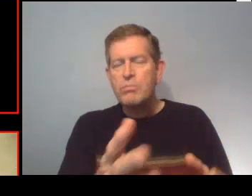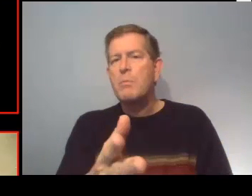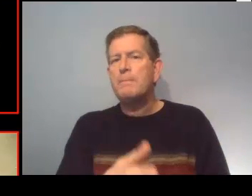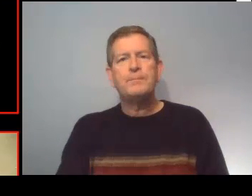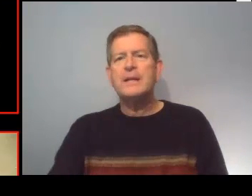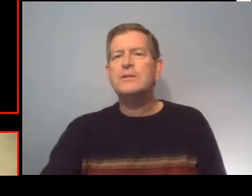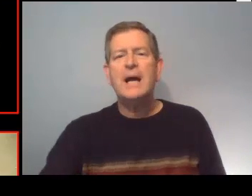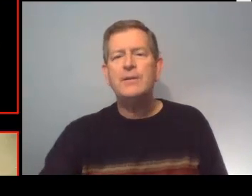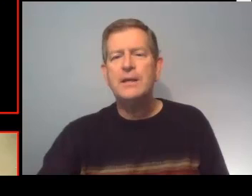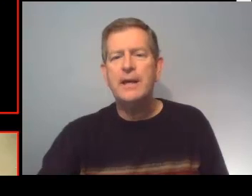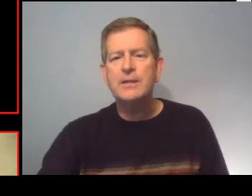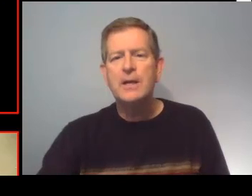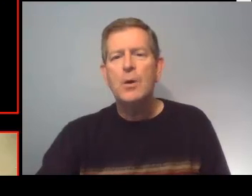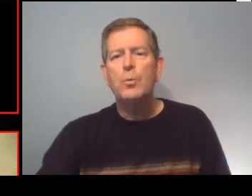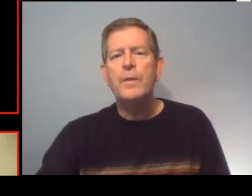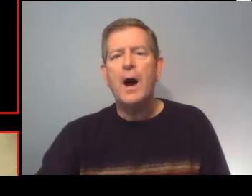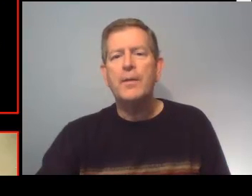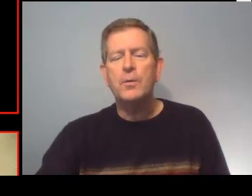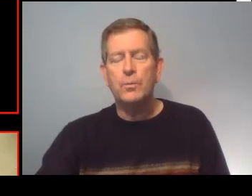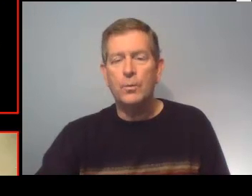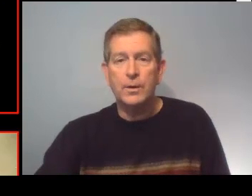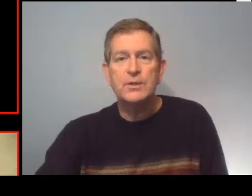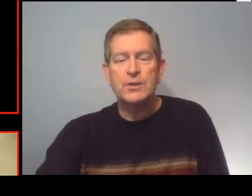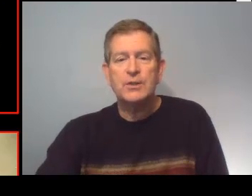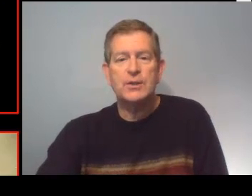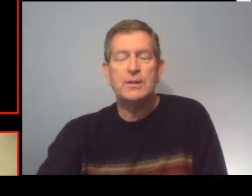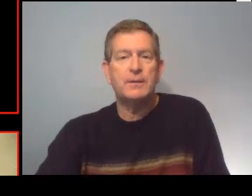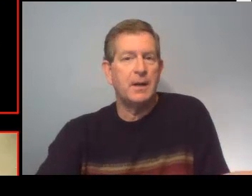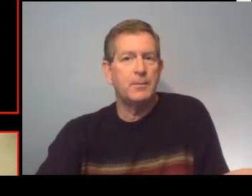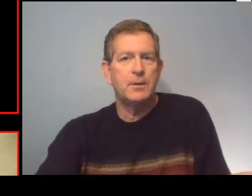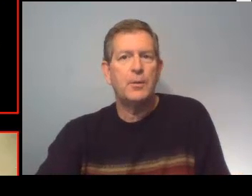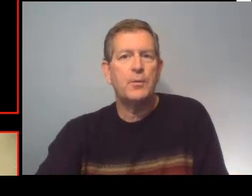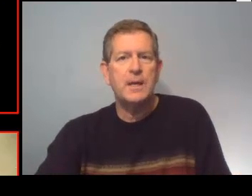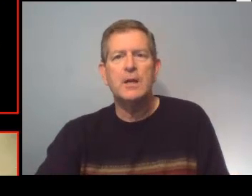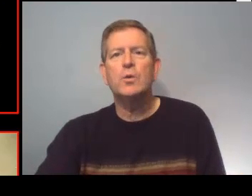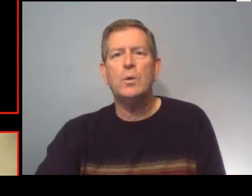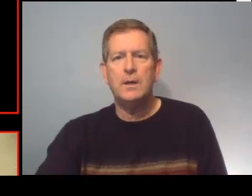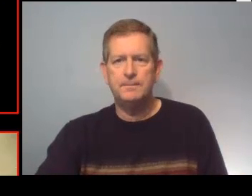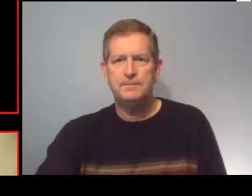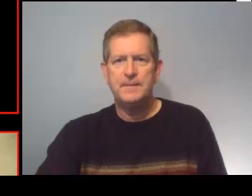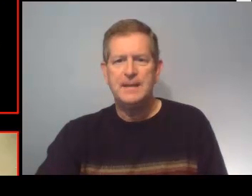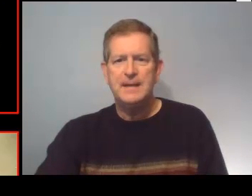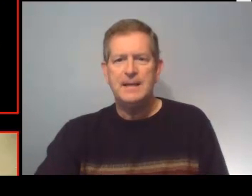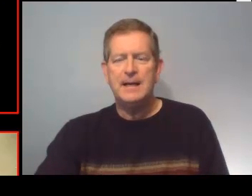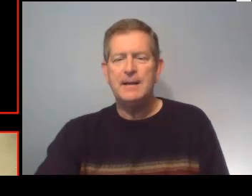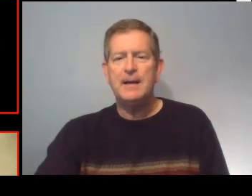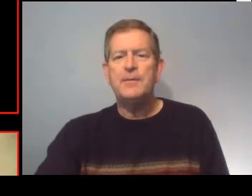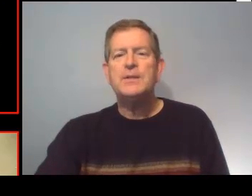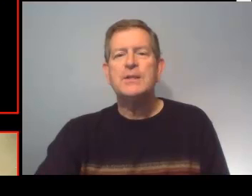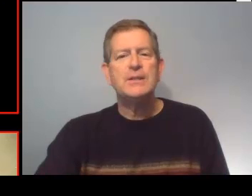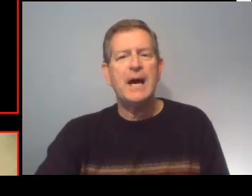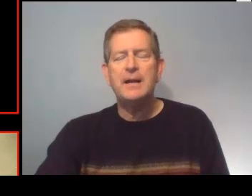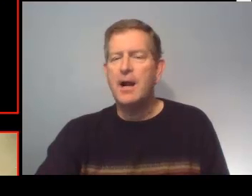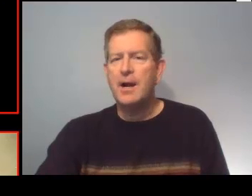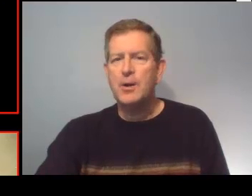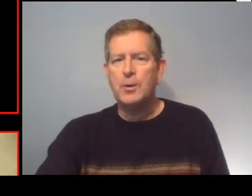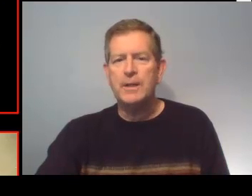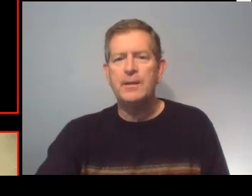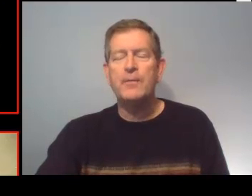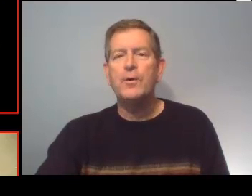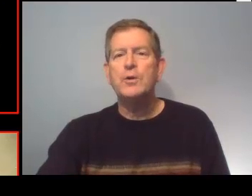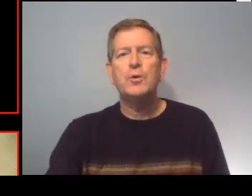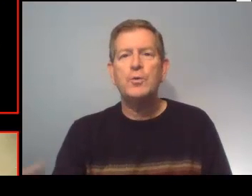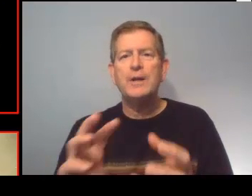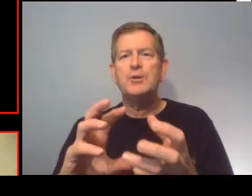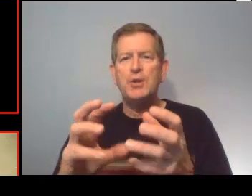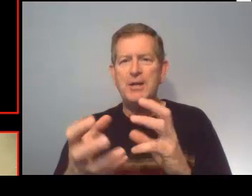it. That's not the case with other words such as the number 3, trois. This is not an article,